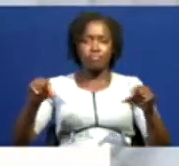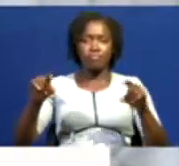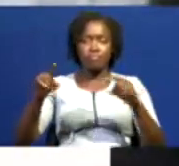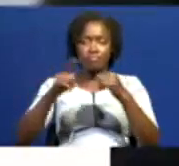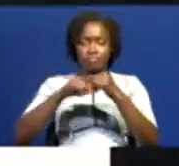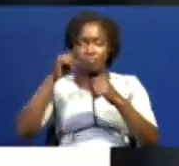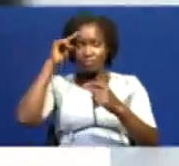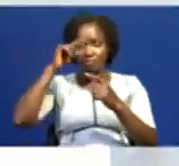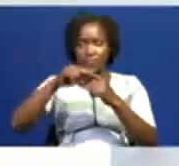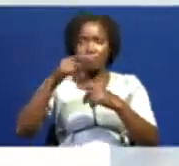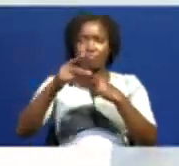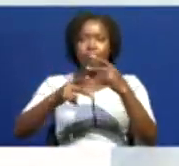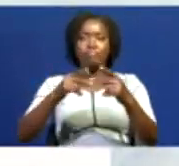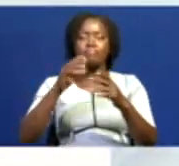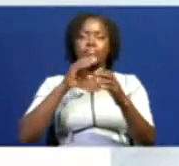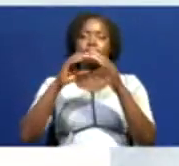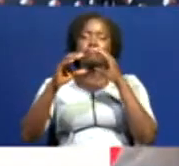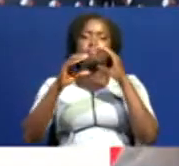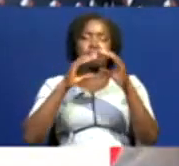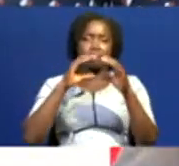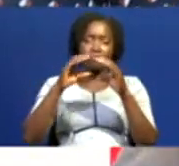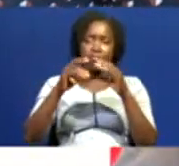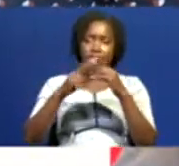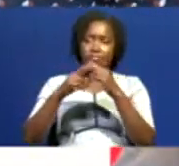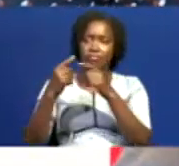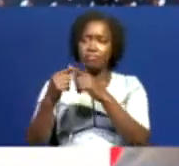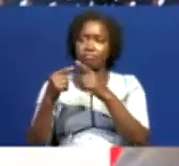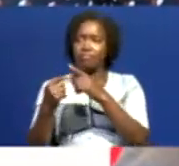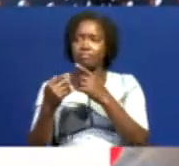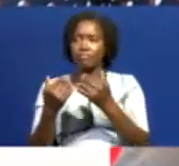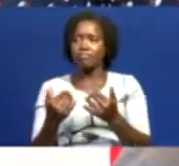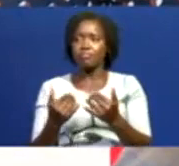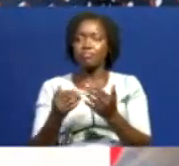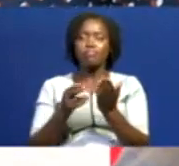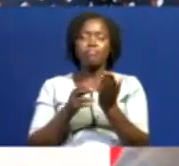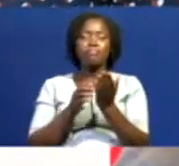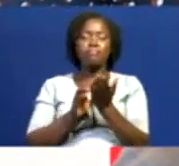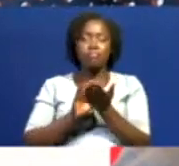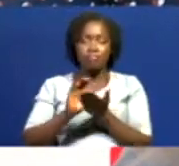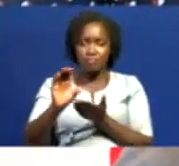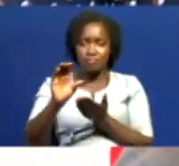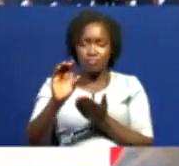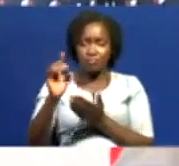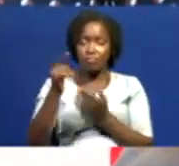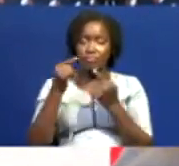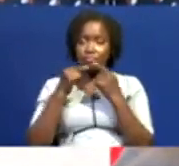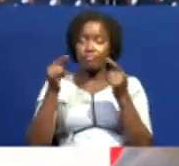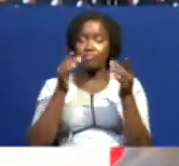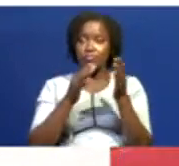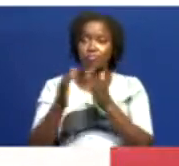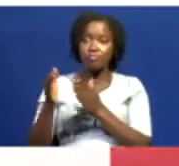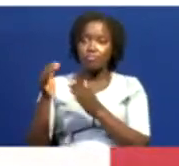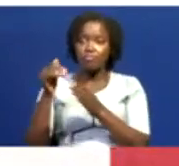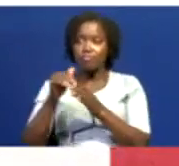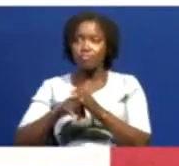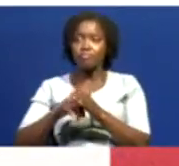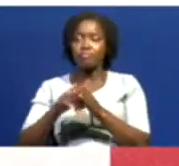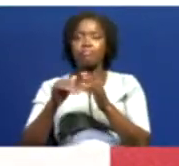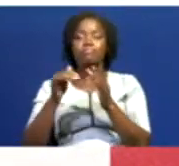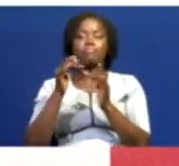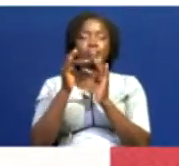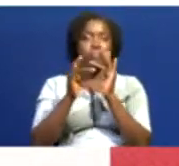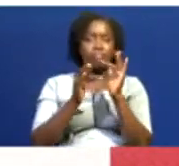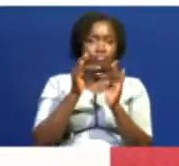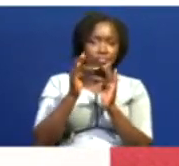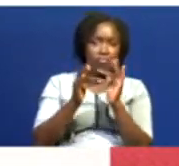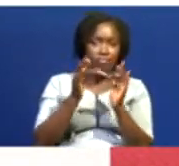designated to operational communication. 7 years down the line, when the transmission first announced plans to venture into internet fiber